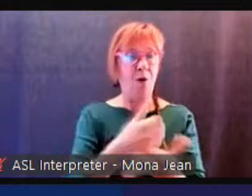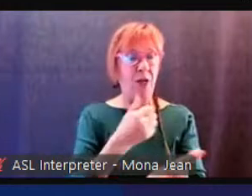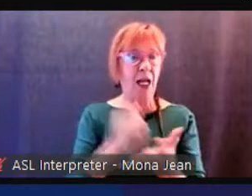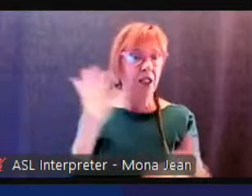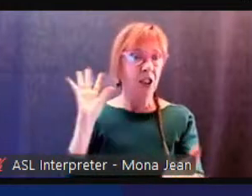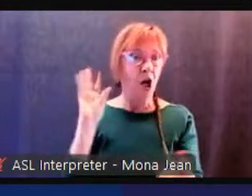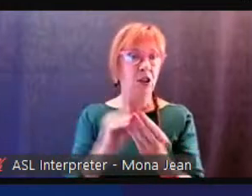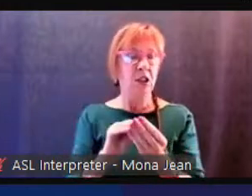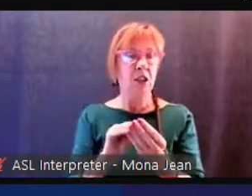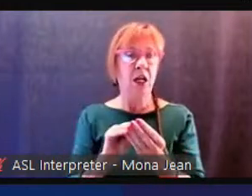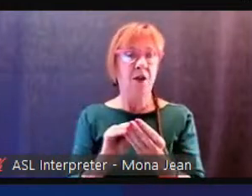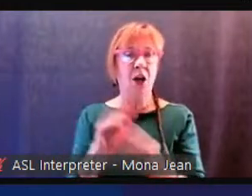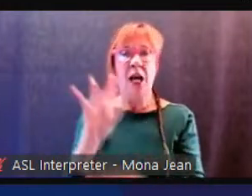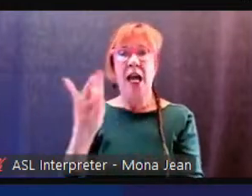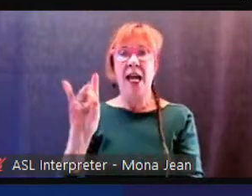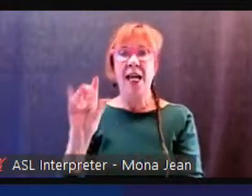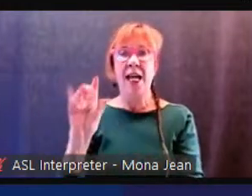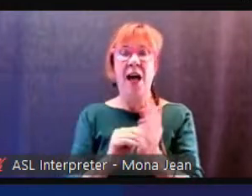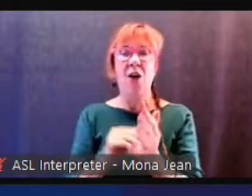total of